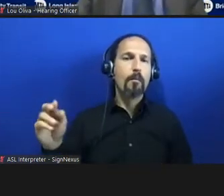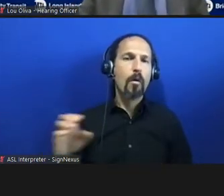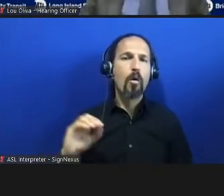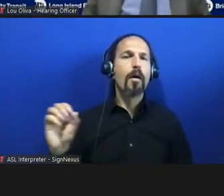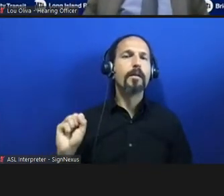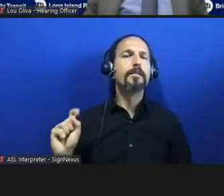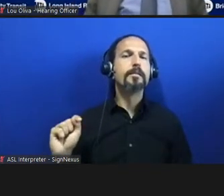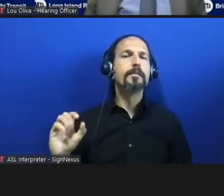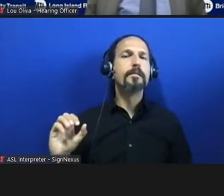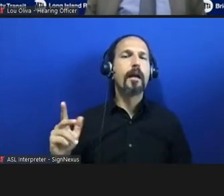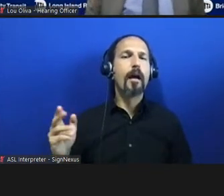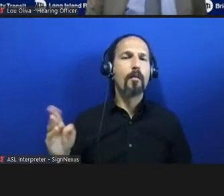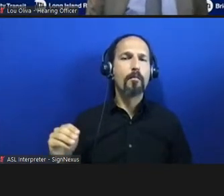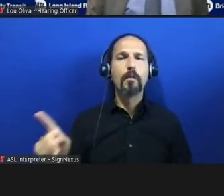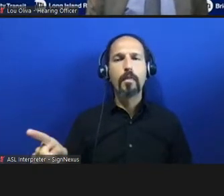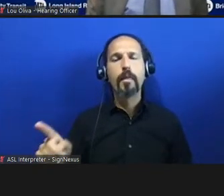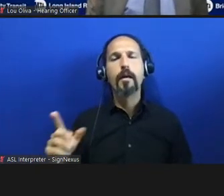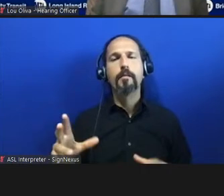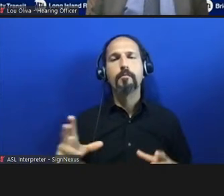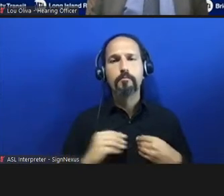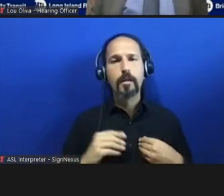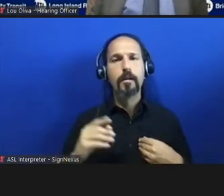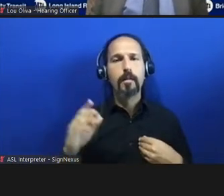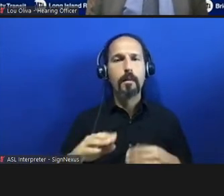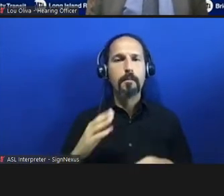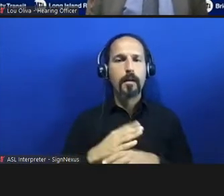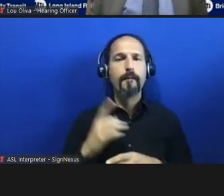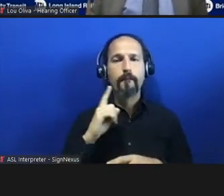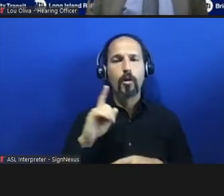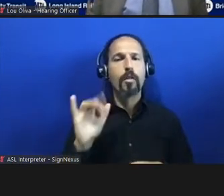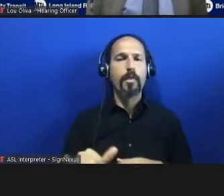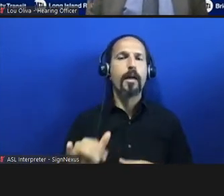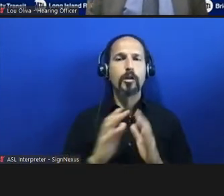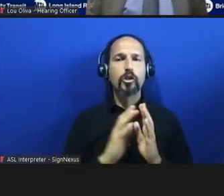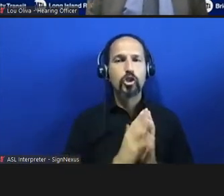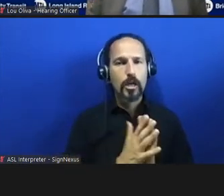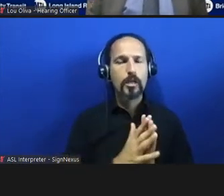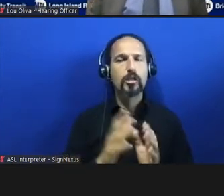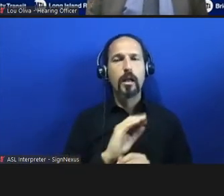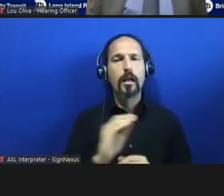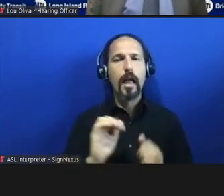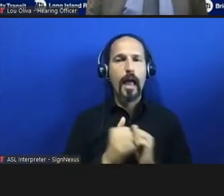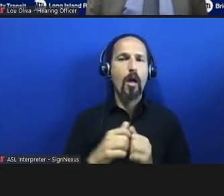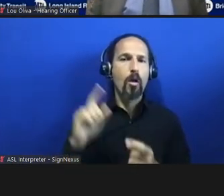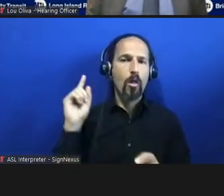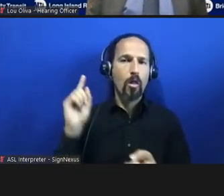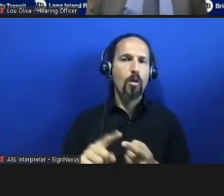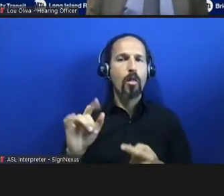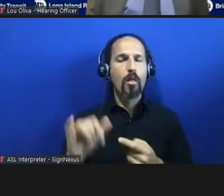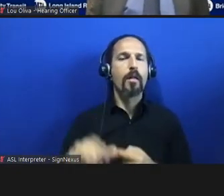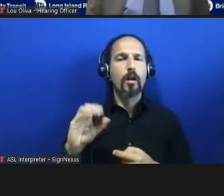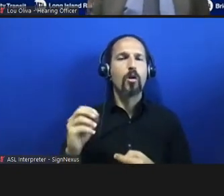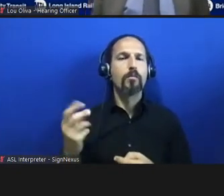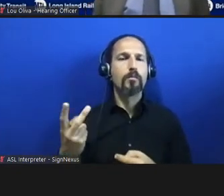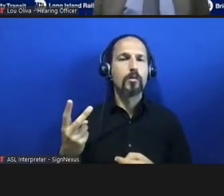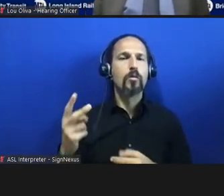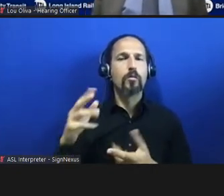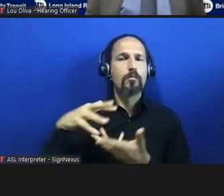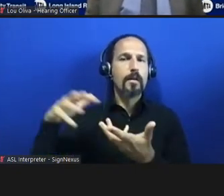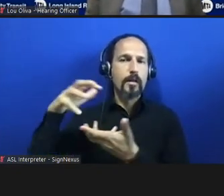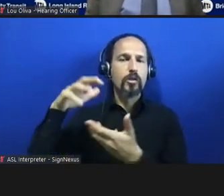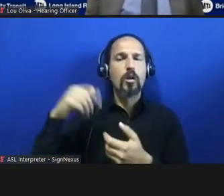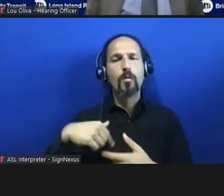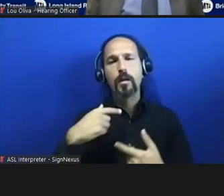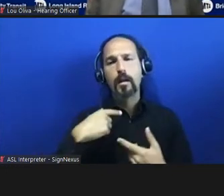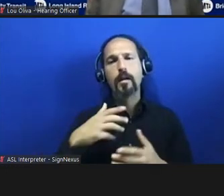these cities Embrace bus services as a major way to address their congestion issues as well as a way of lowering carbon emissions I respectfully request